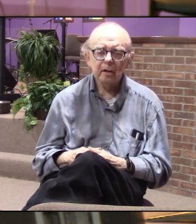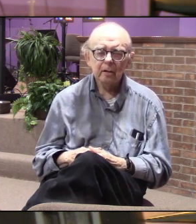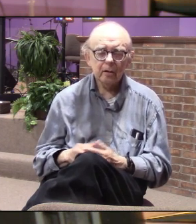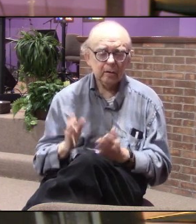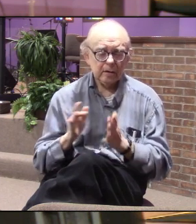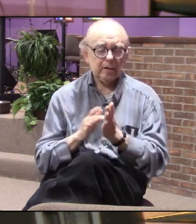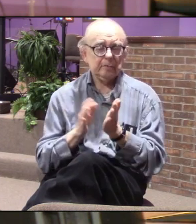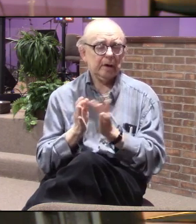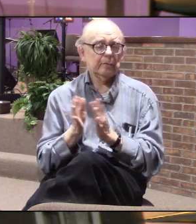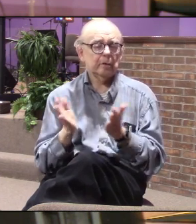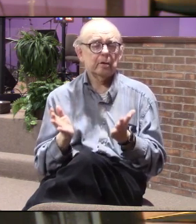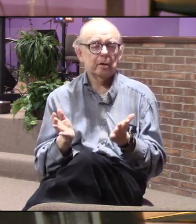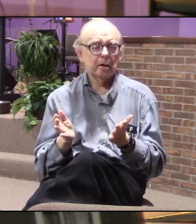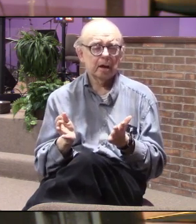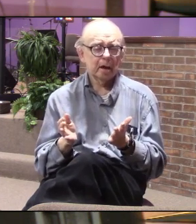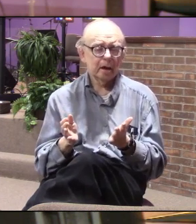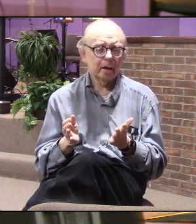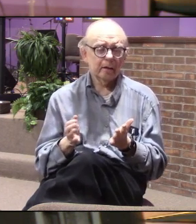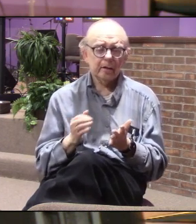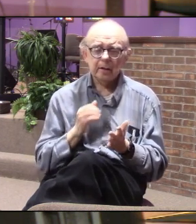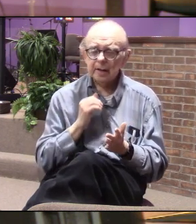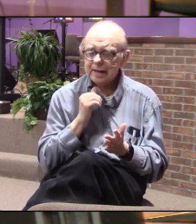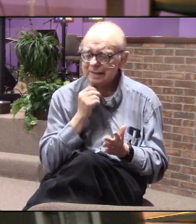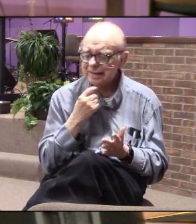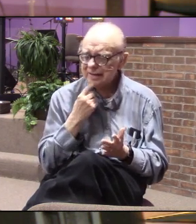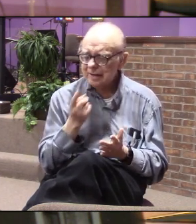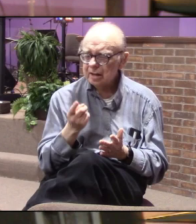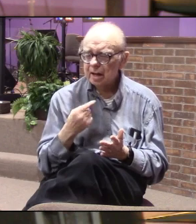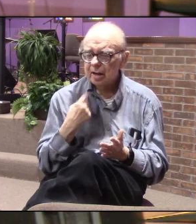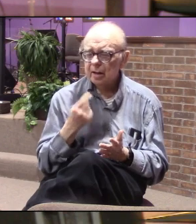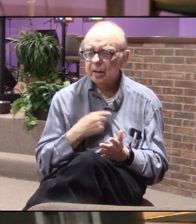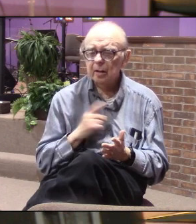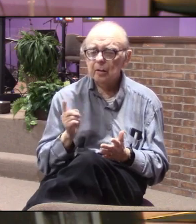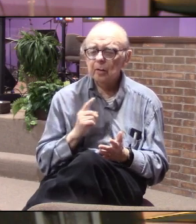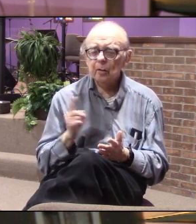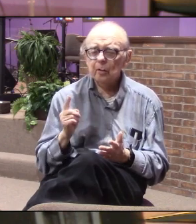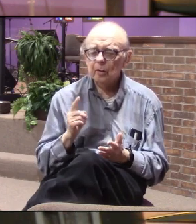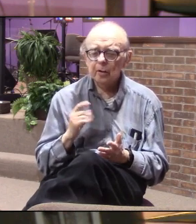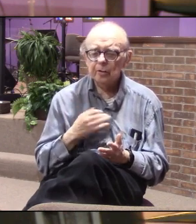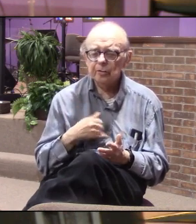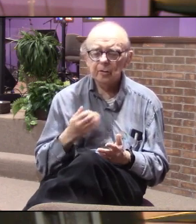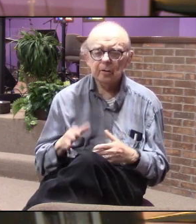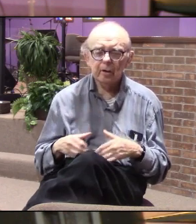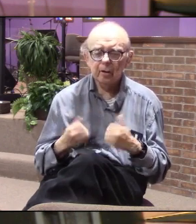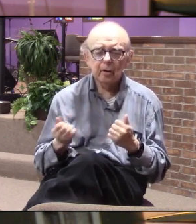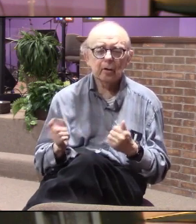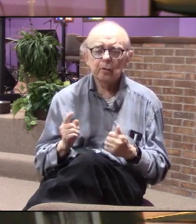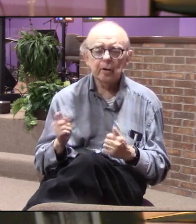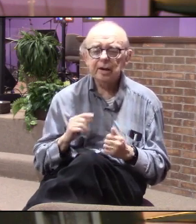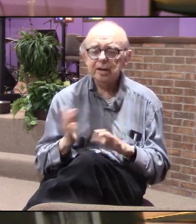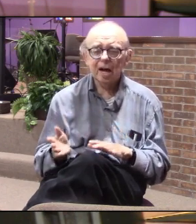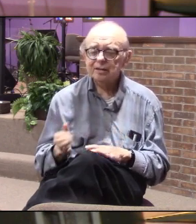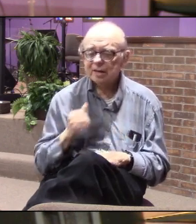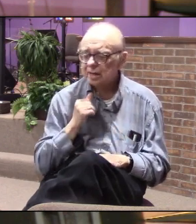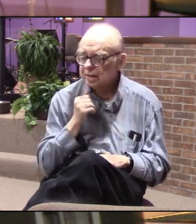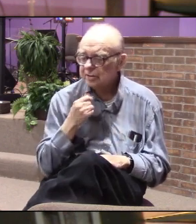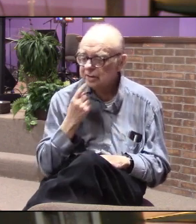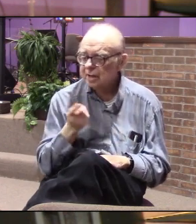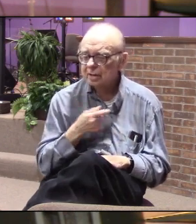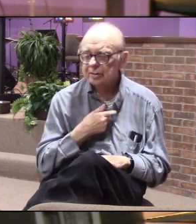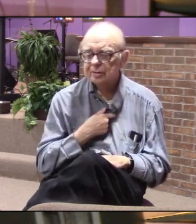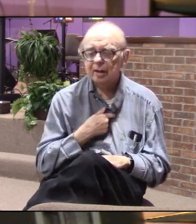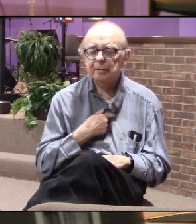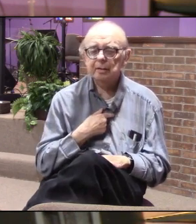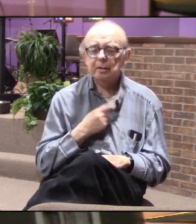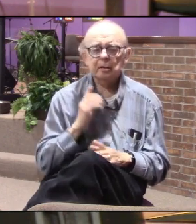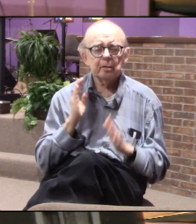the Bible doesn't really tell us where Jonah lived or where he died, okay?